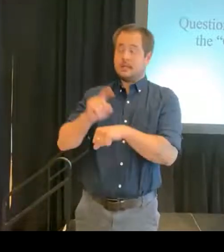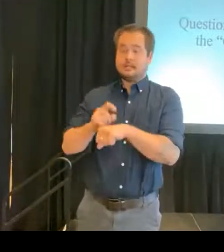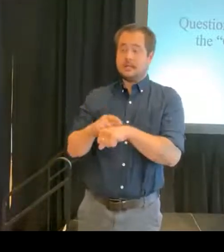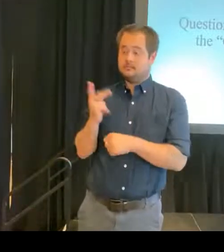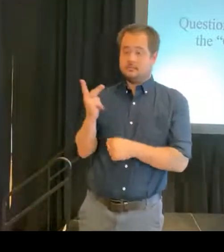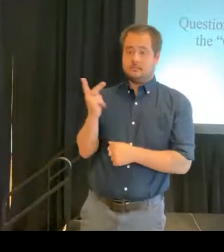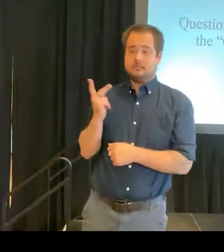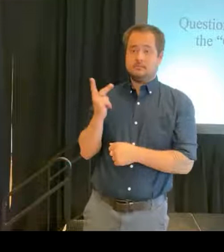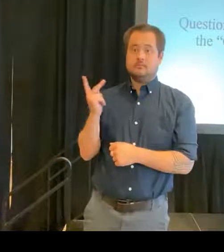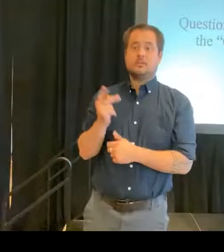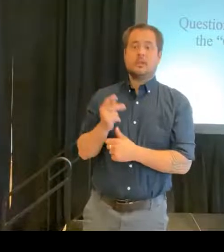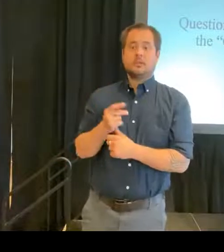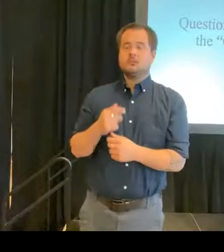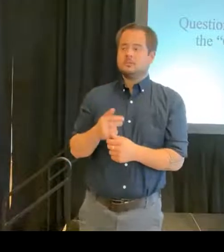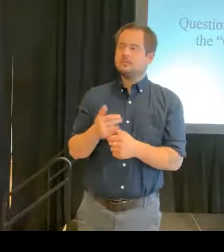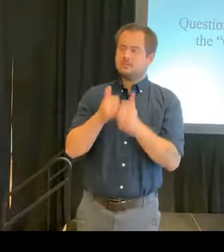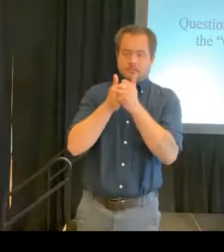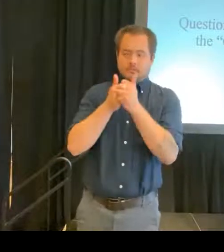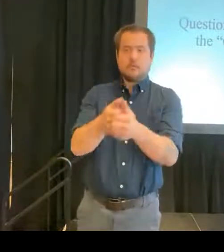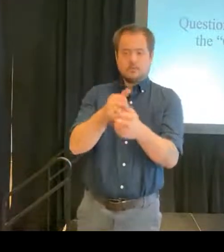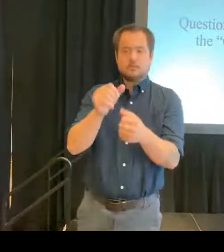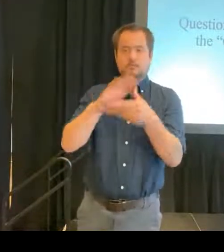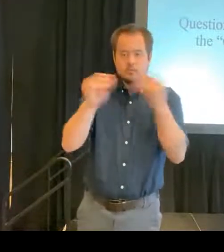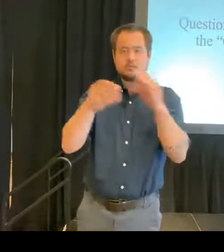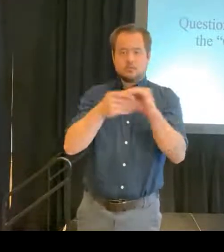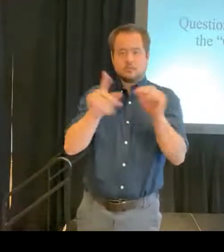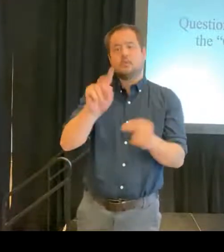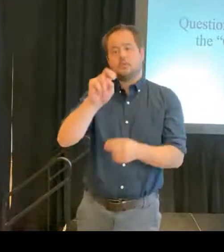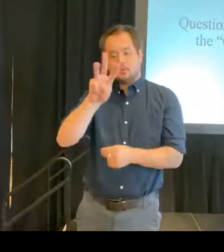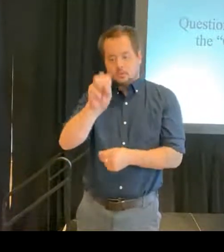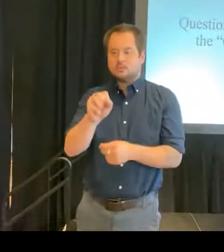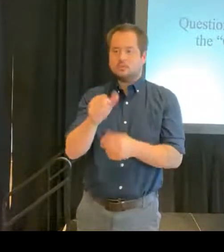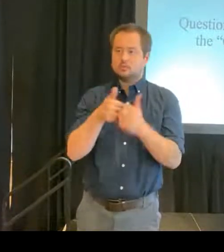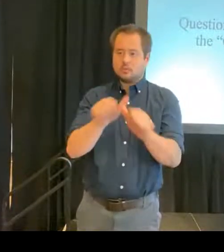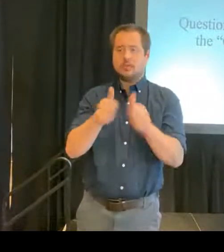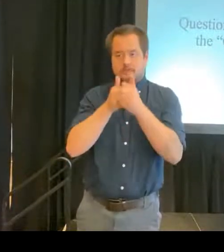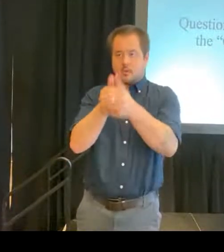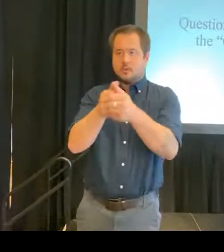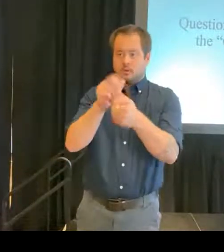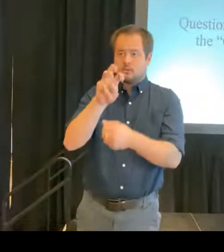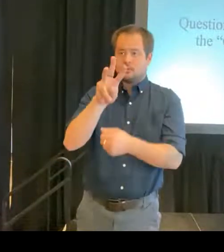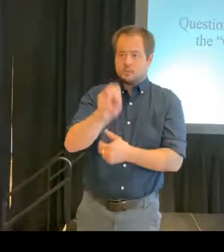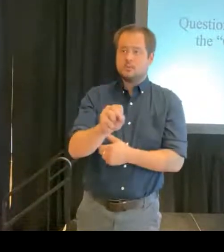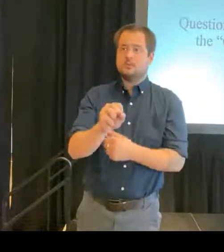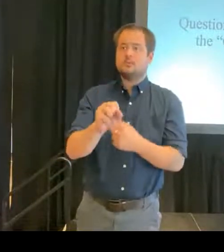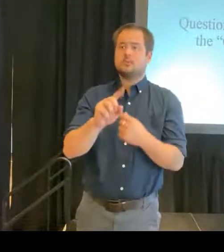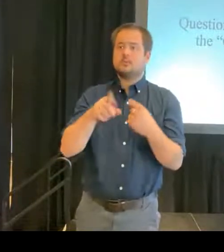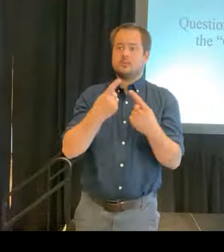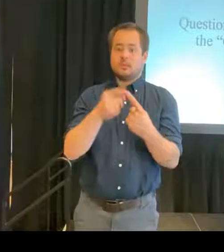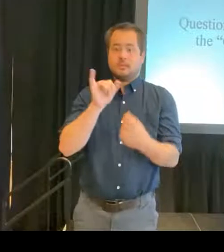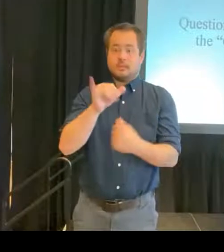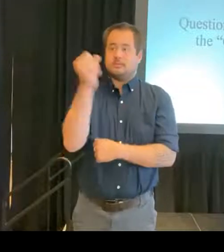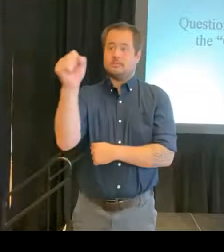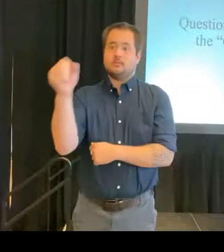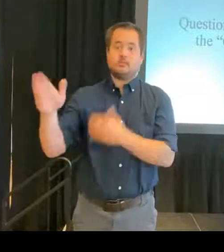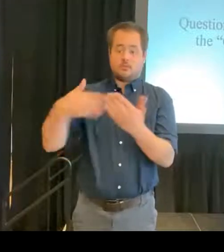were keeping up with this thing on the news, trying to. And when they got to Birmingham,